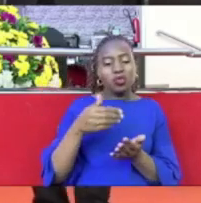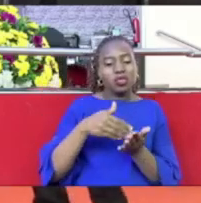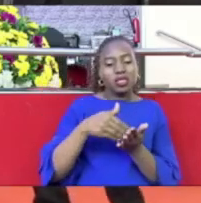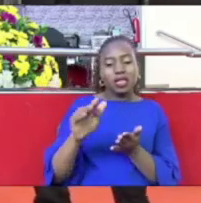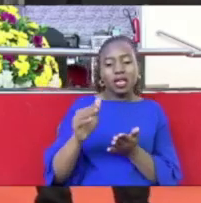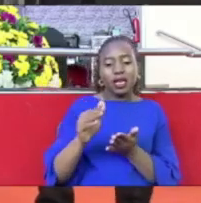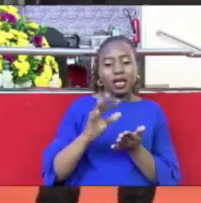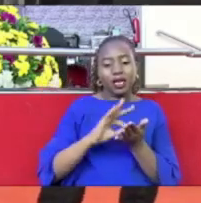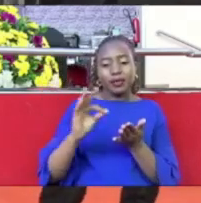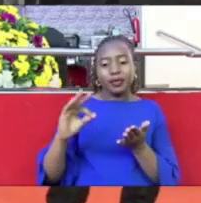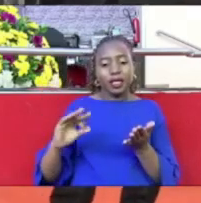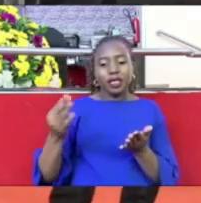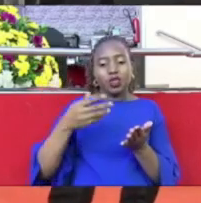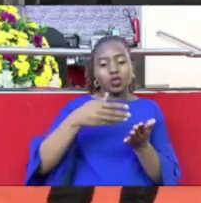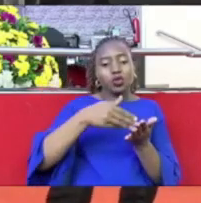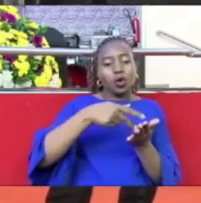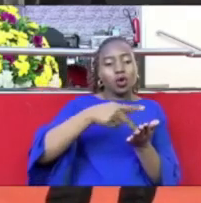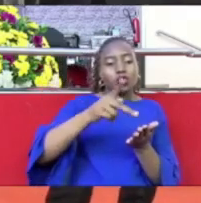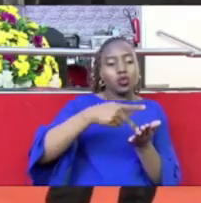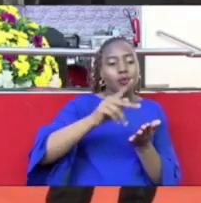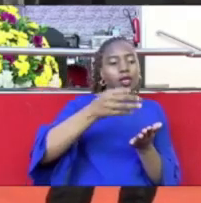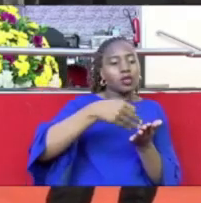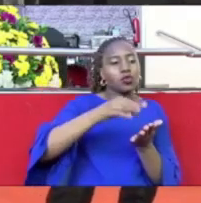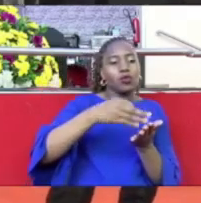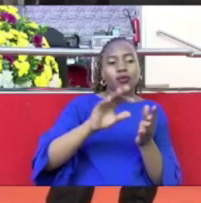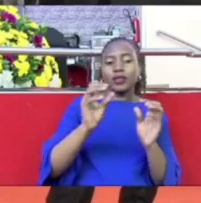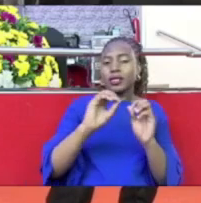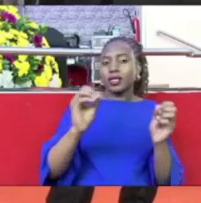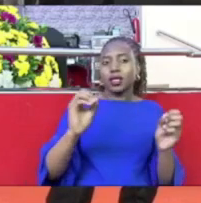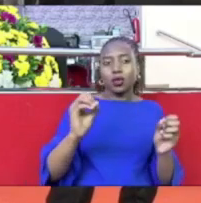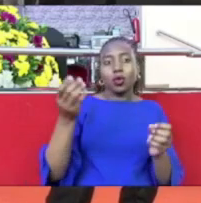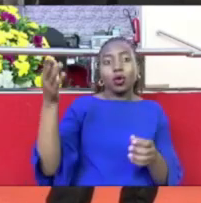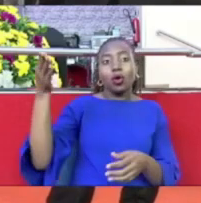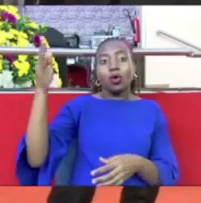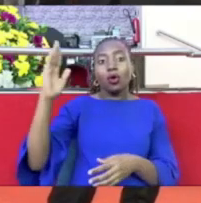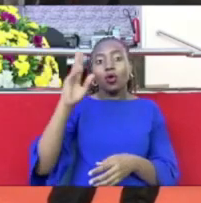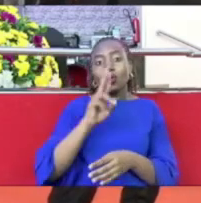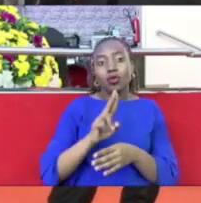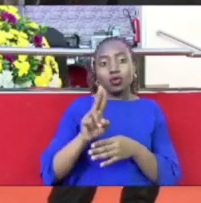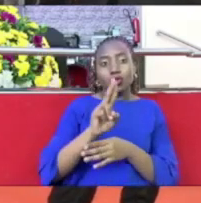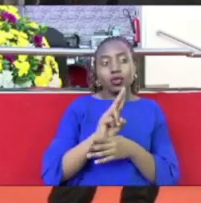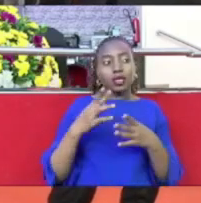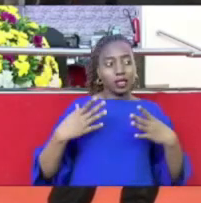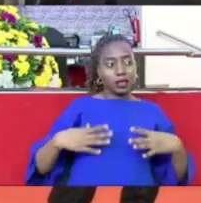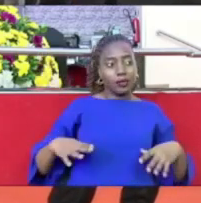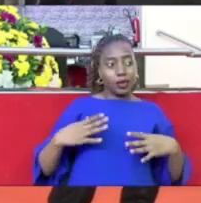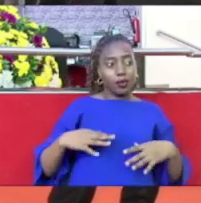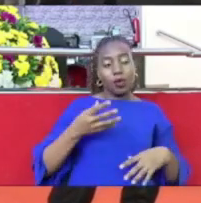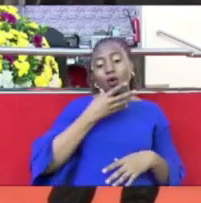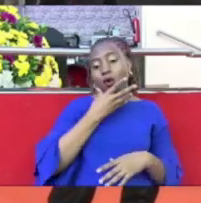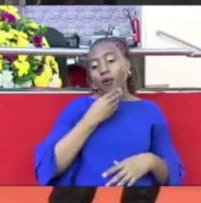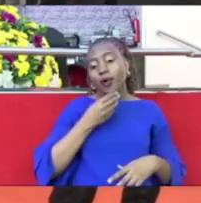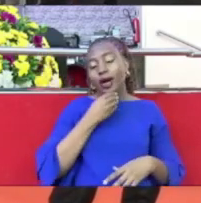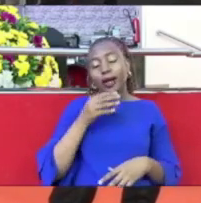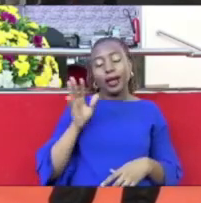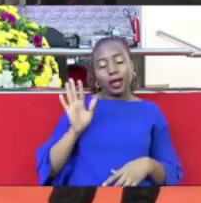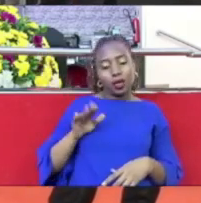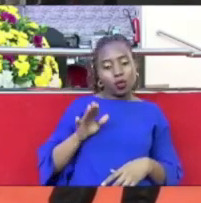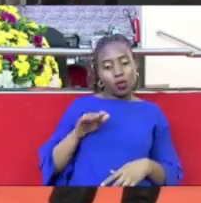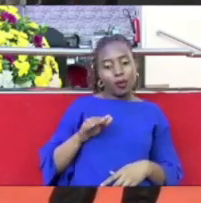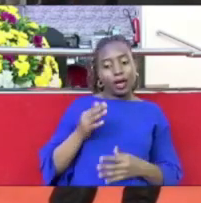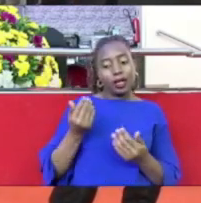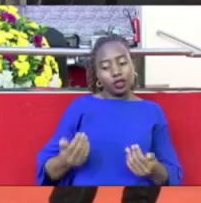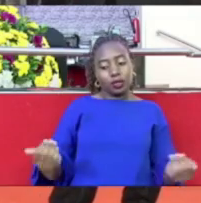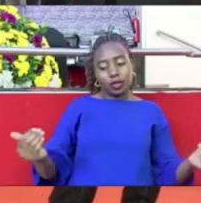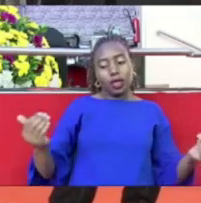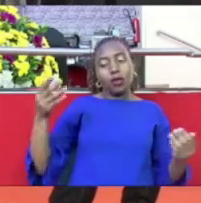Atashuka ili akulipie karo ya shule. He will use man. Atatumia mwanadamu. And woman. And a child of God who is